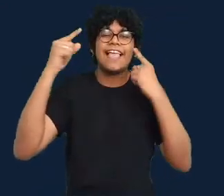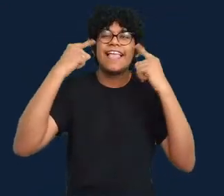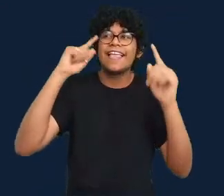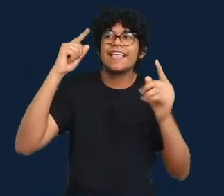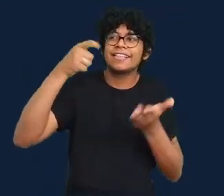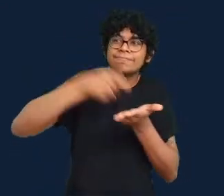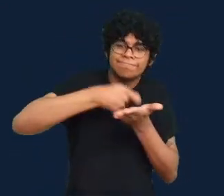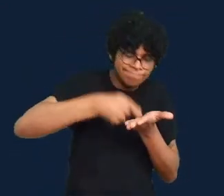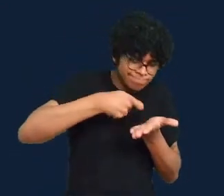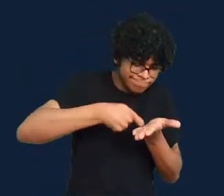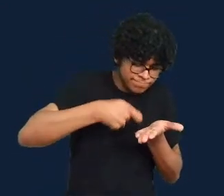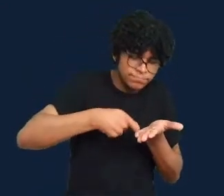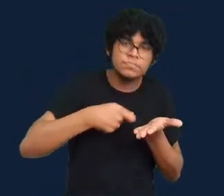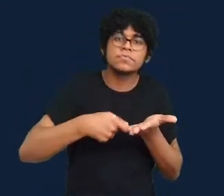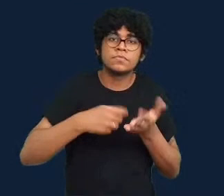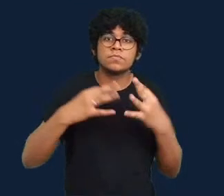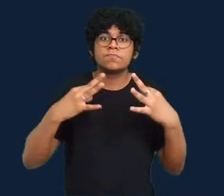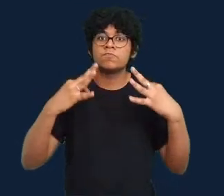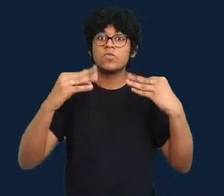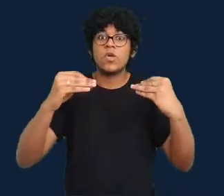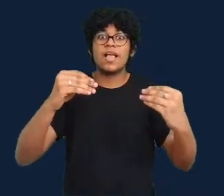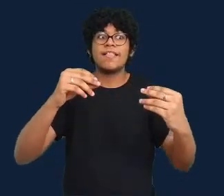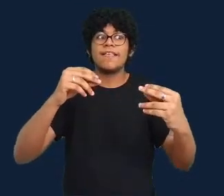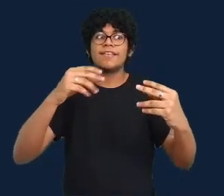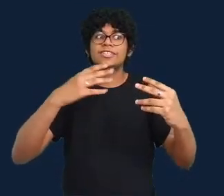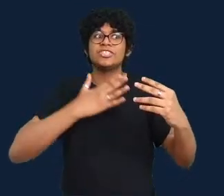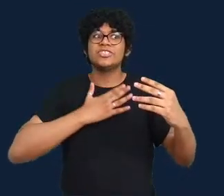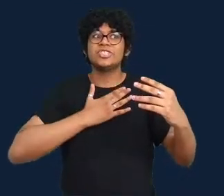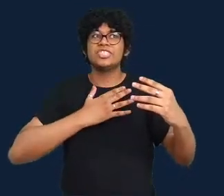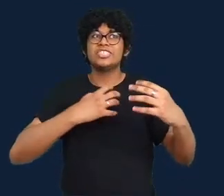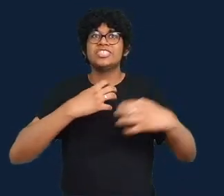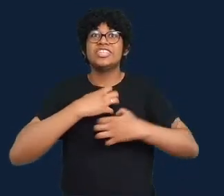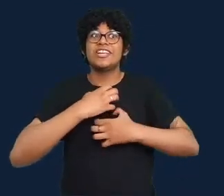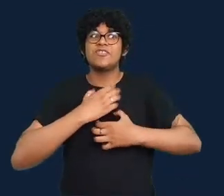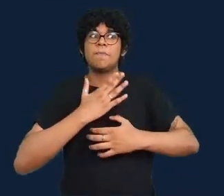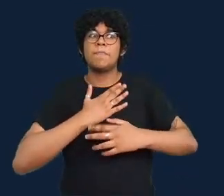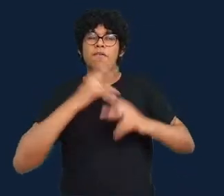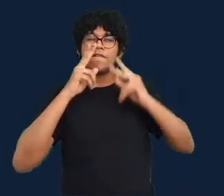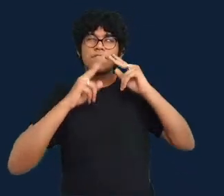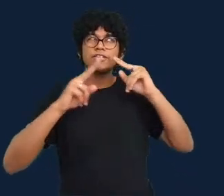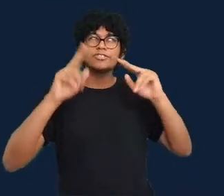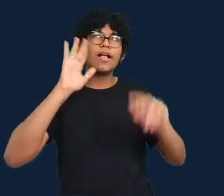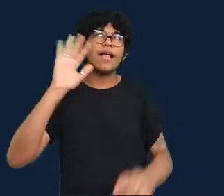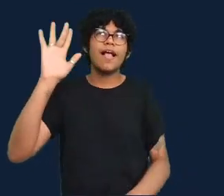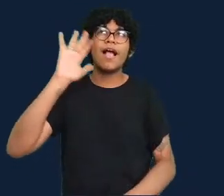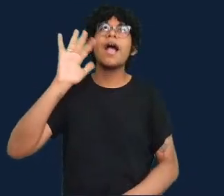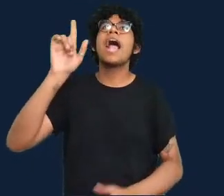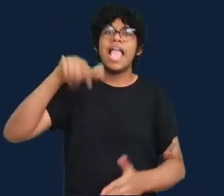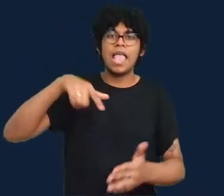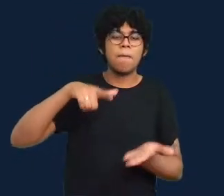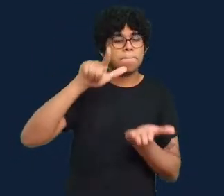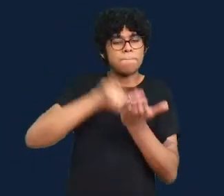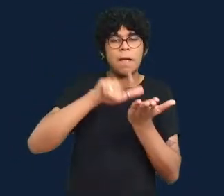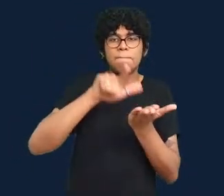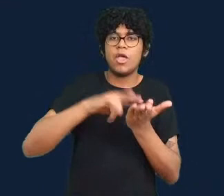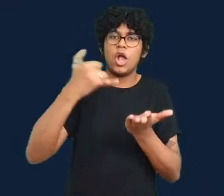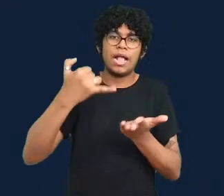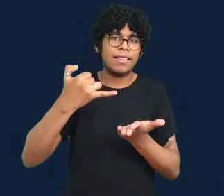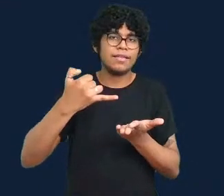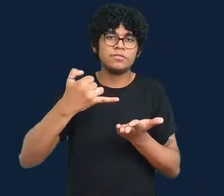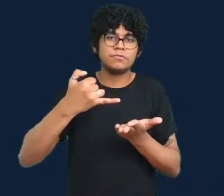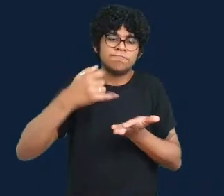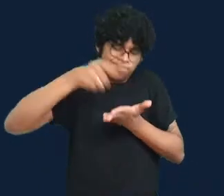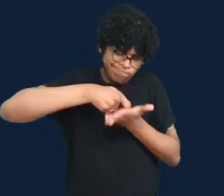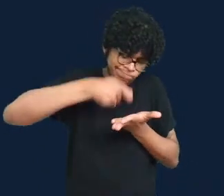visualizations start with pen and paper. Even when I teach, my first database class is sketching